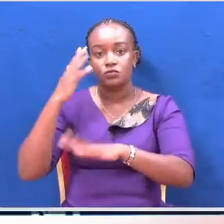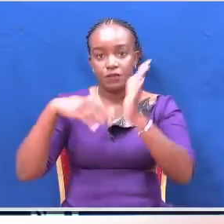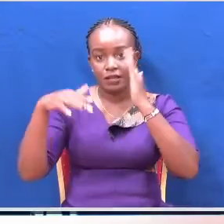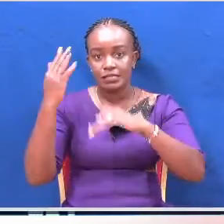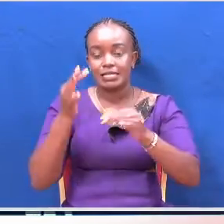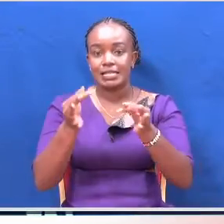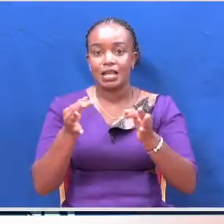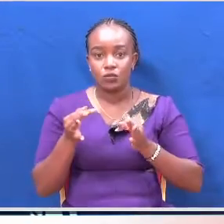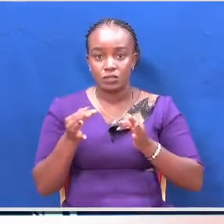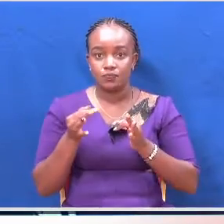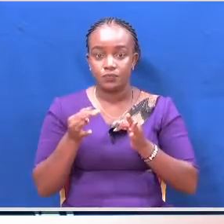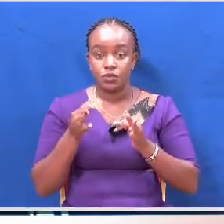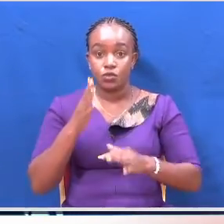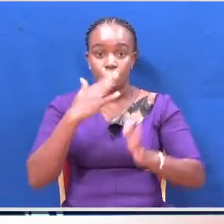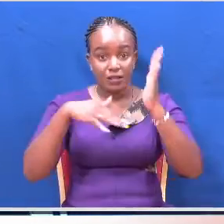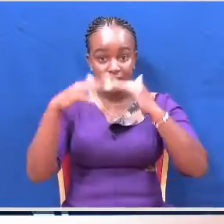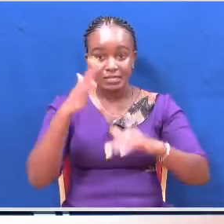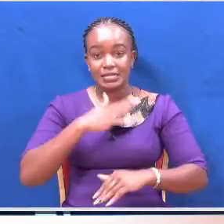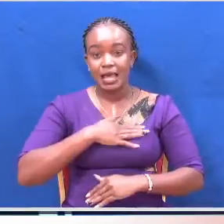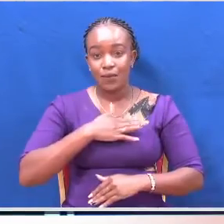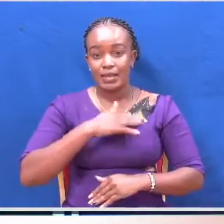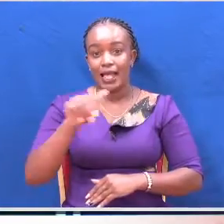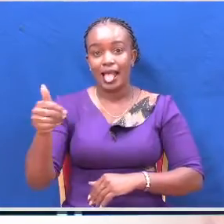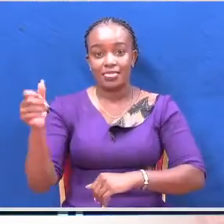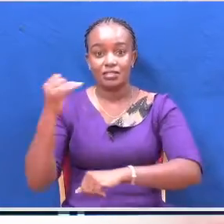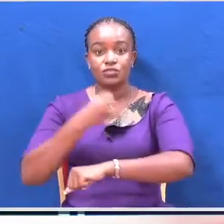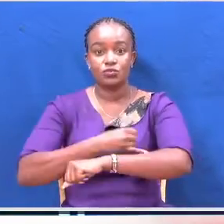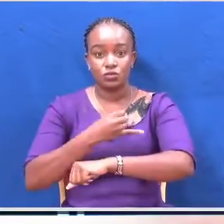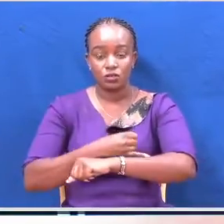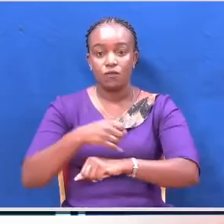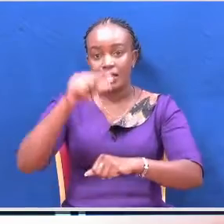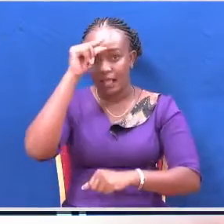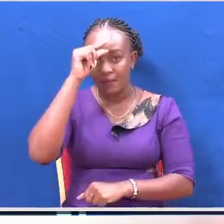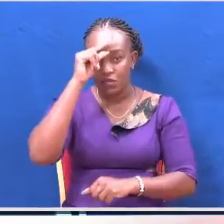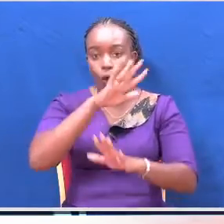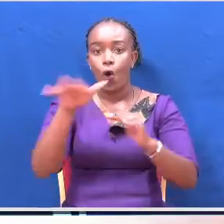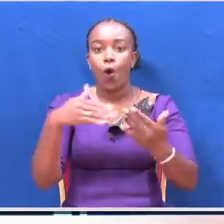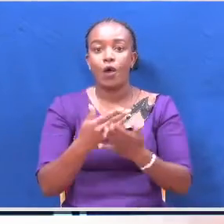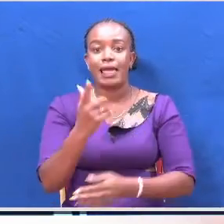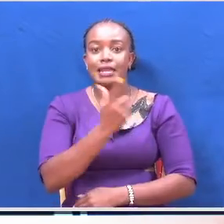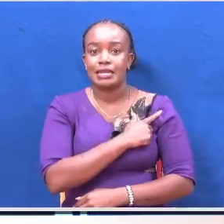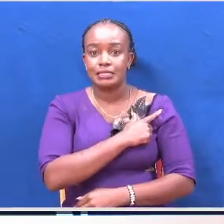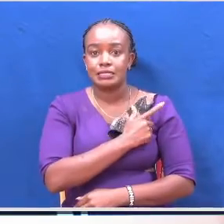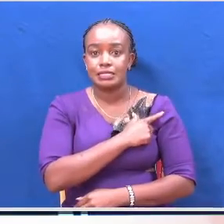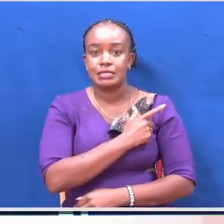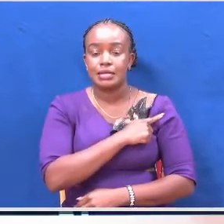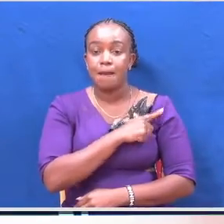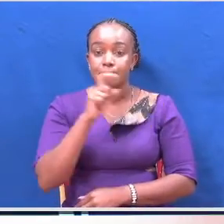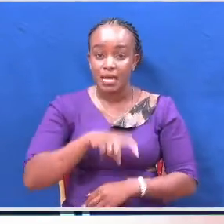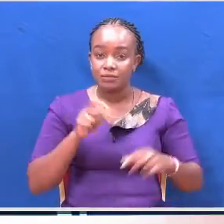other departments of government are lazy. They must wake up, stop being